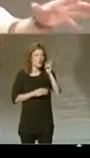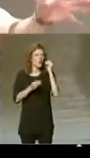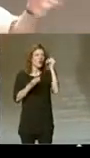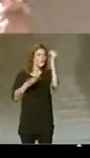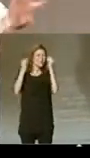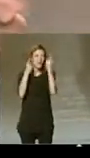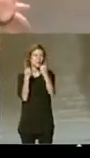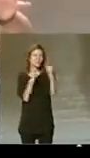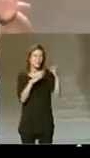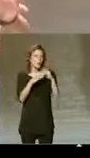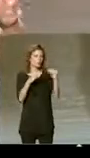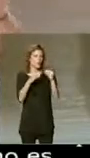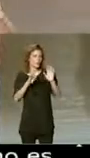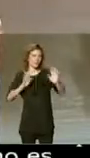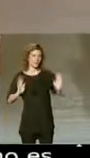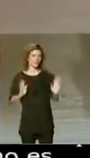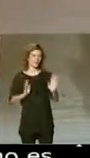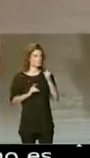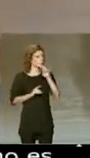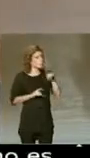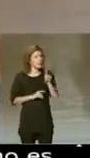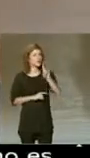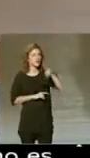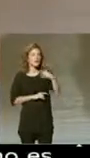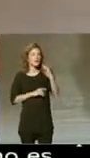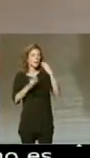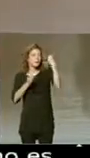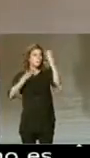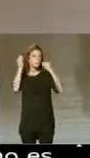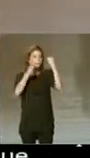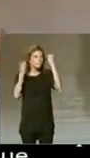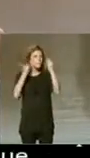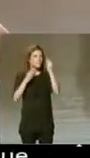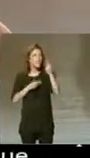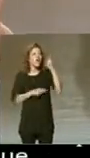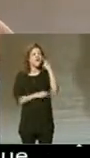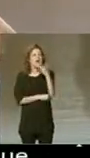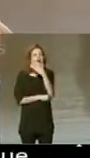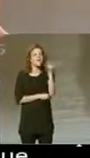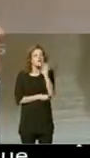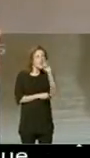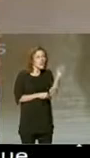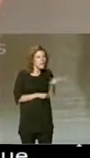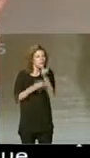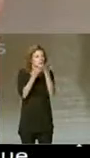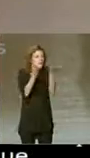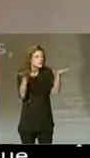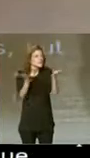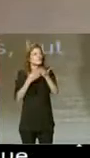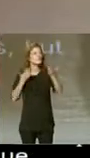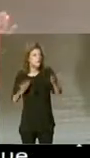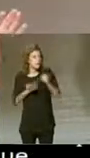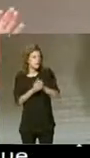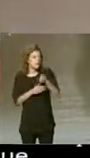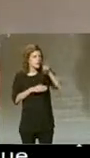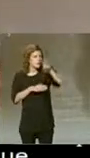Not only do we have to think about the user's needs, but about the capabilities of